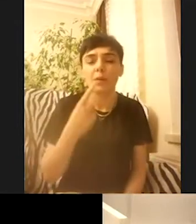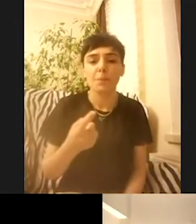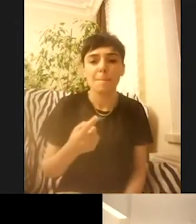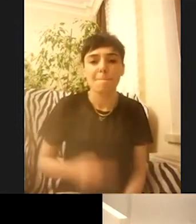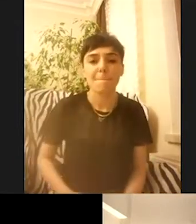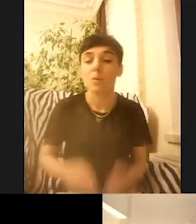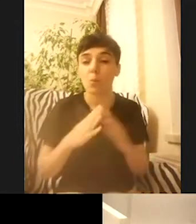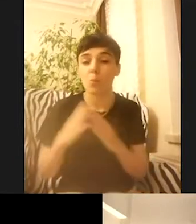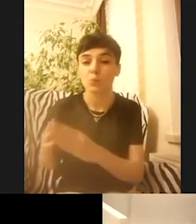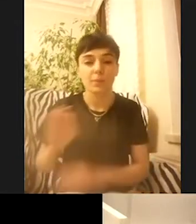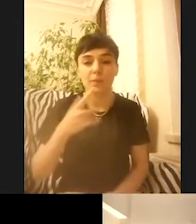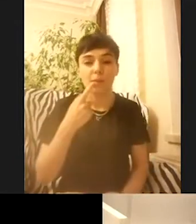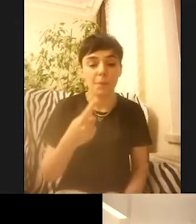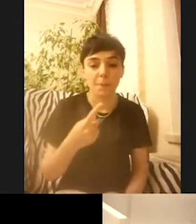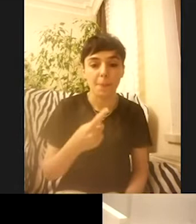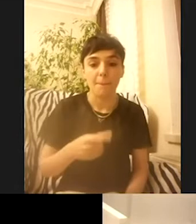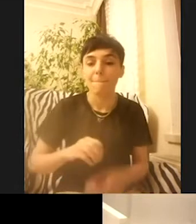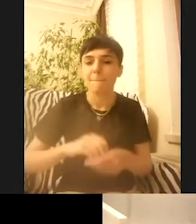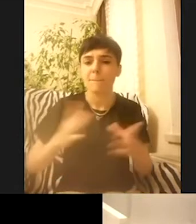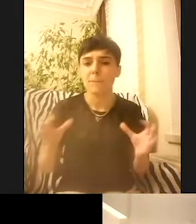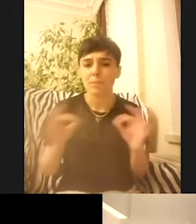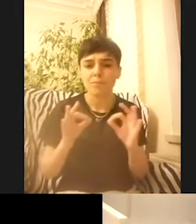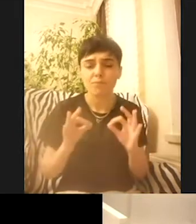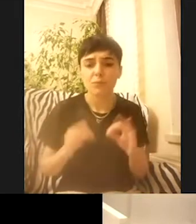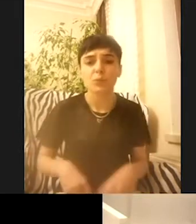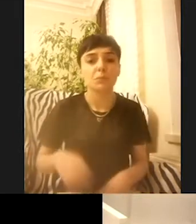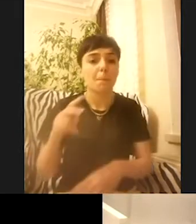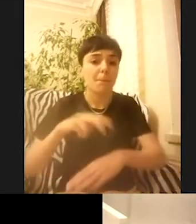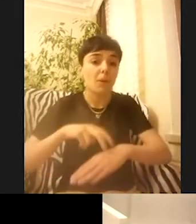our memories and how our living here